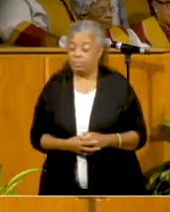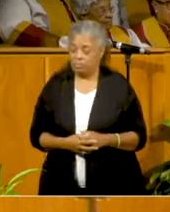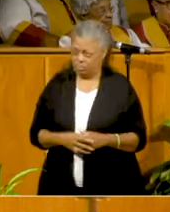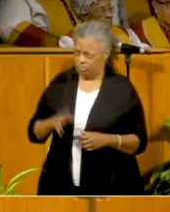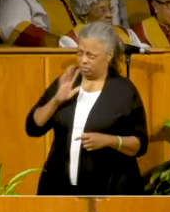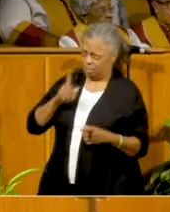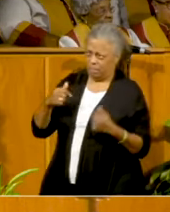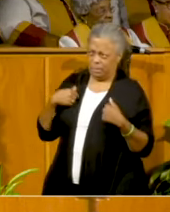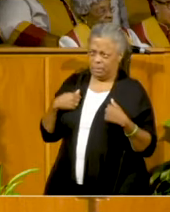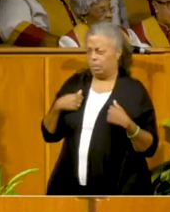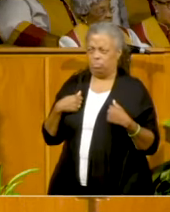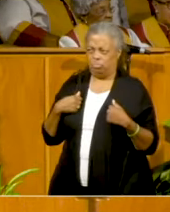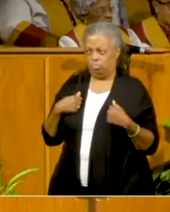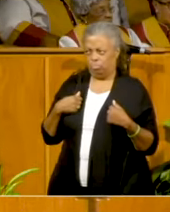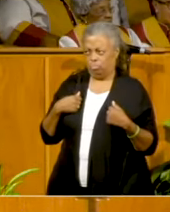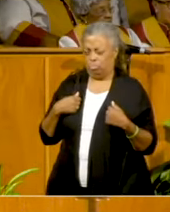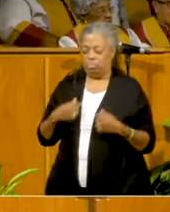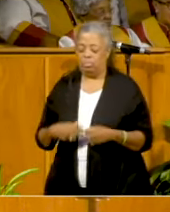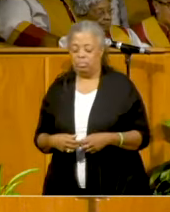can't be talking about me.